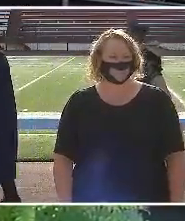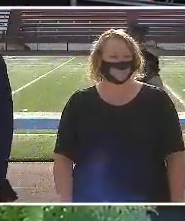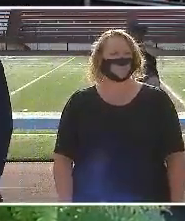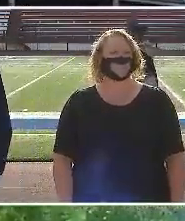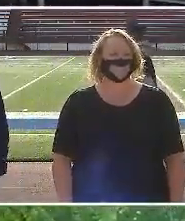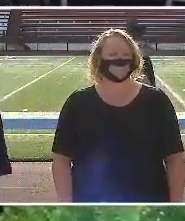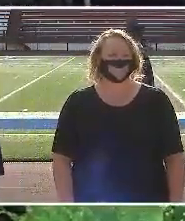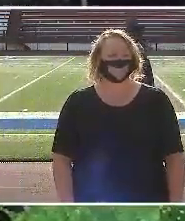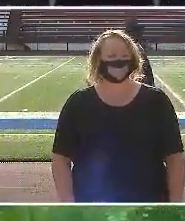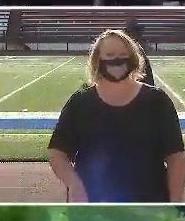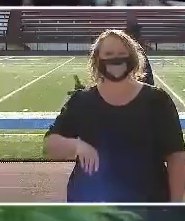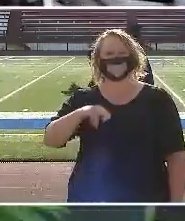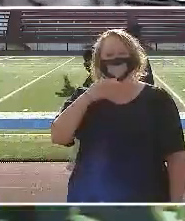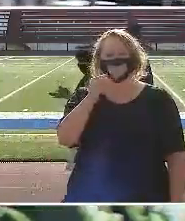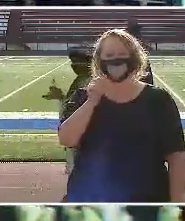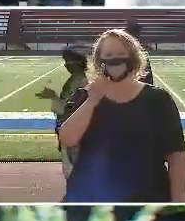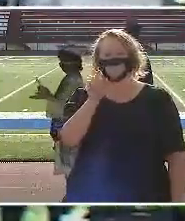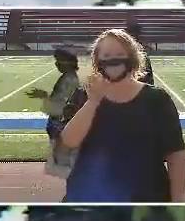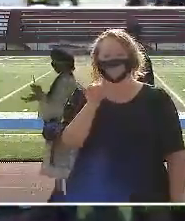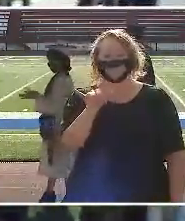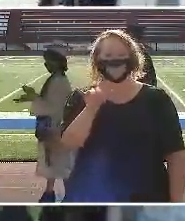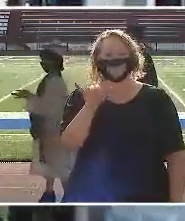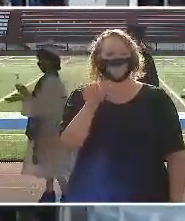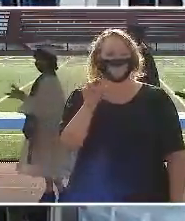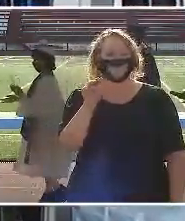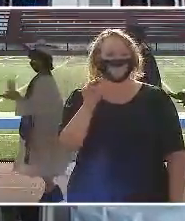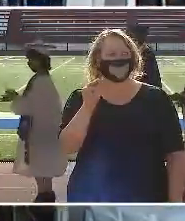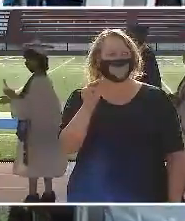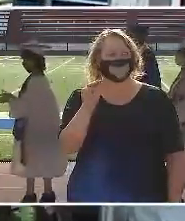Haley Shimlin.